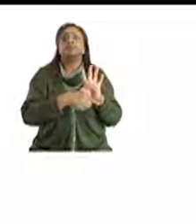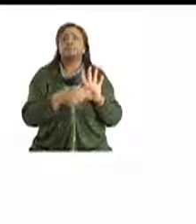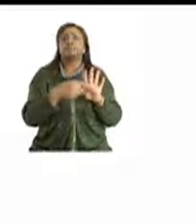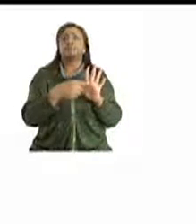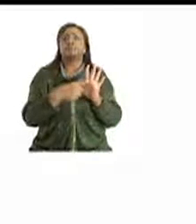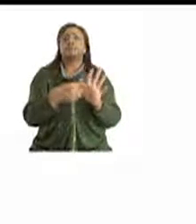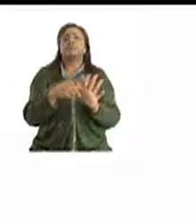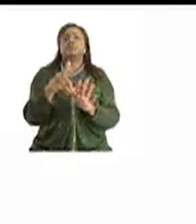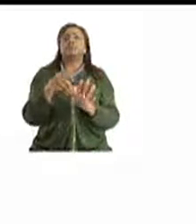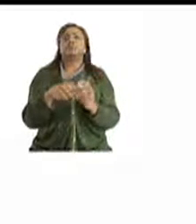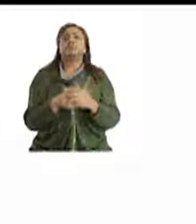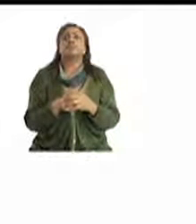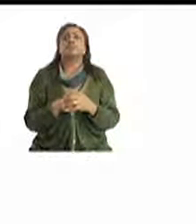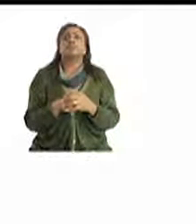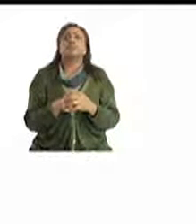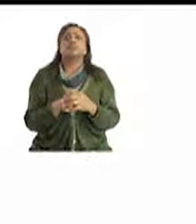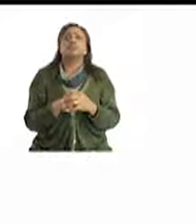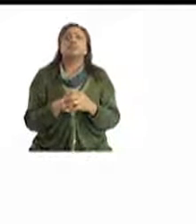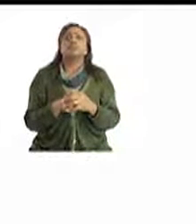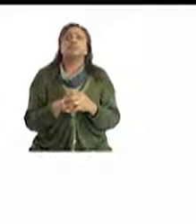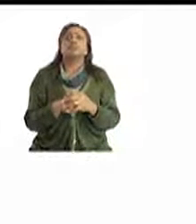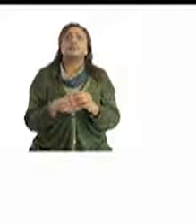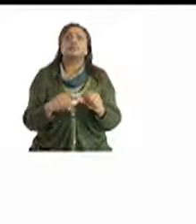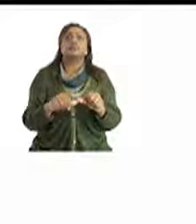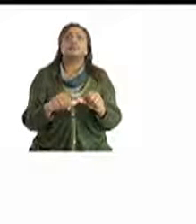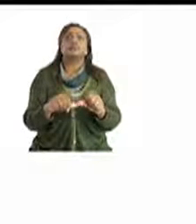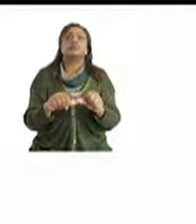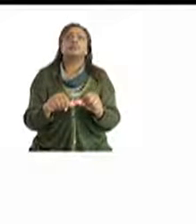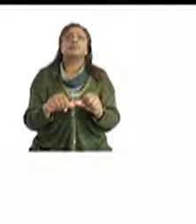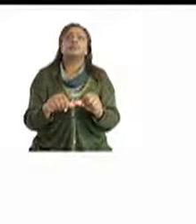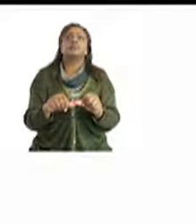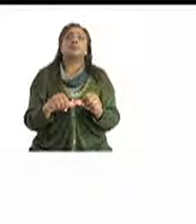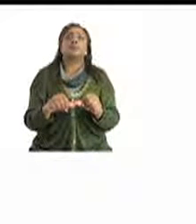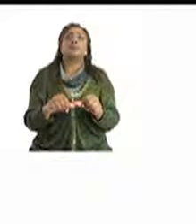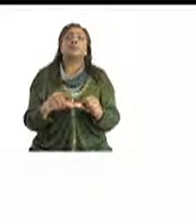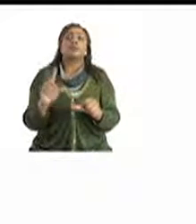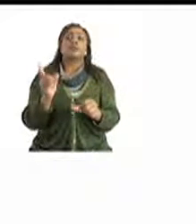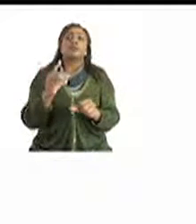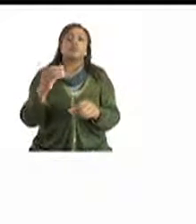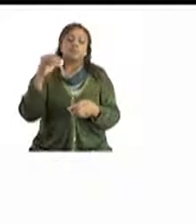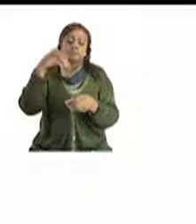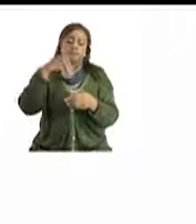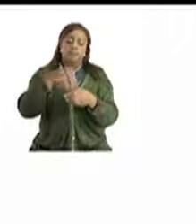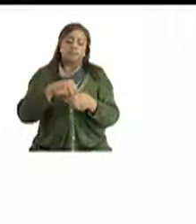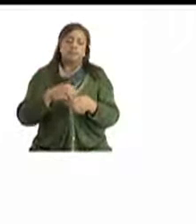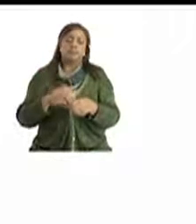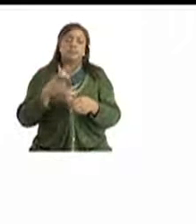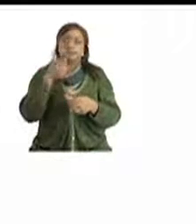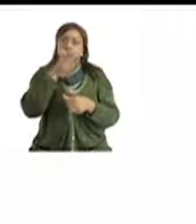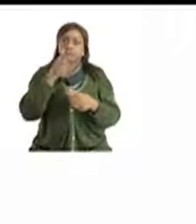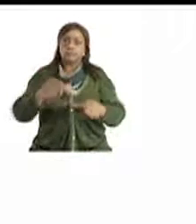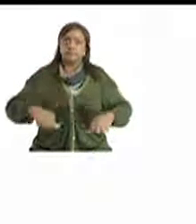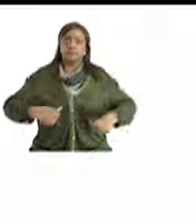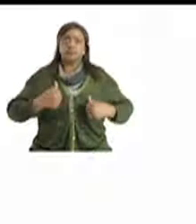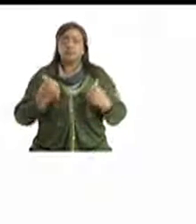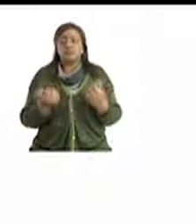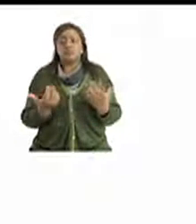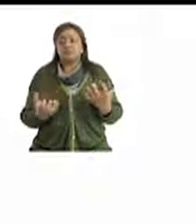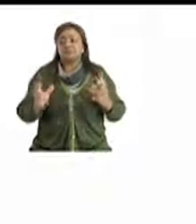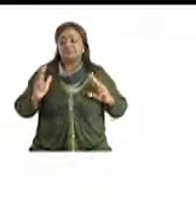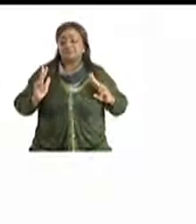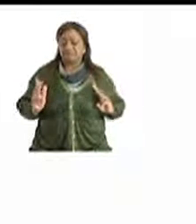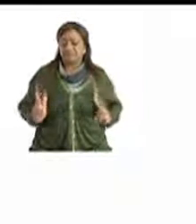Unit. Now we are moving on to what constitutes sexual health, be it physical